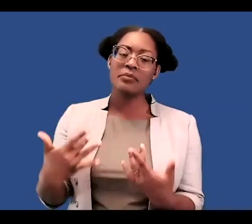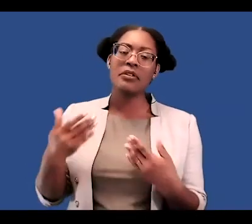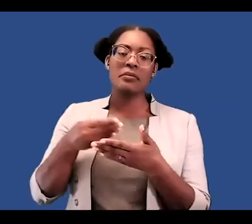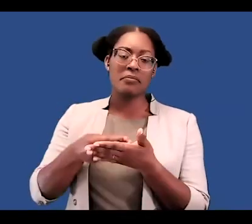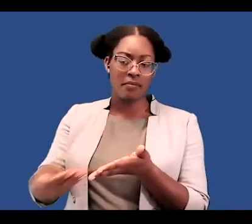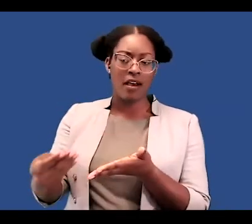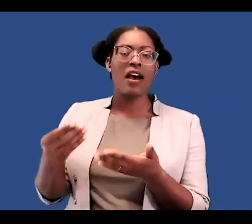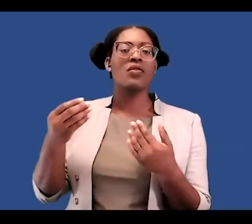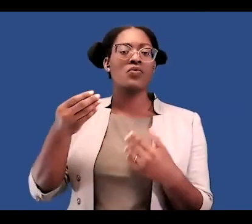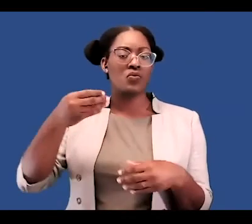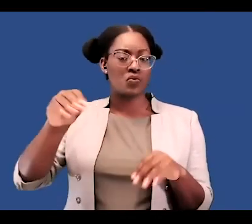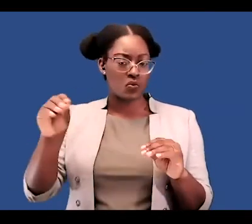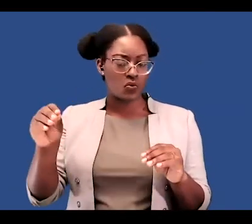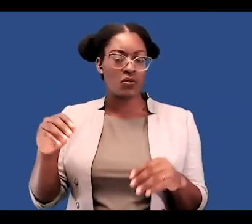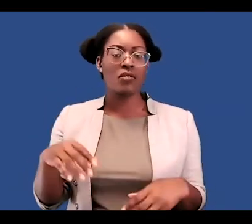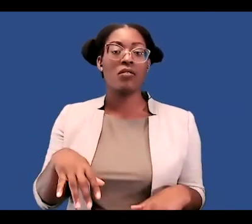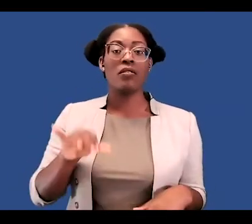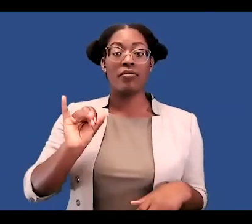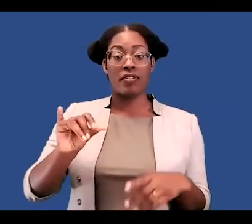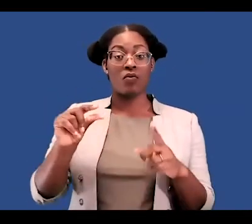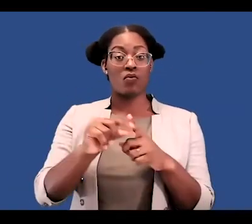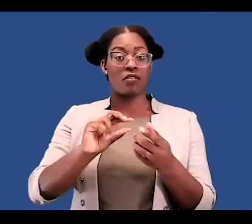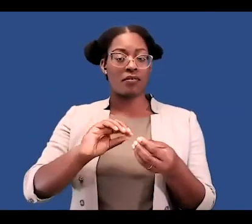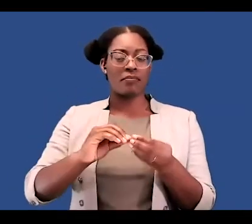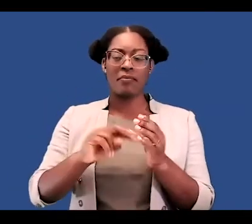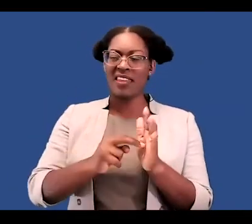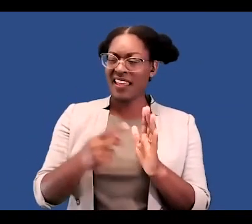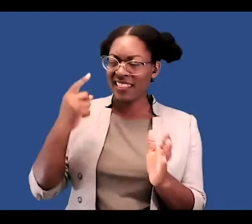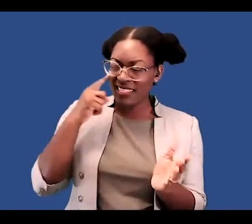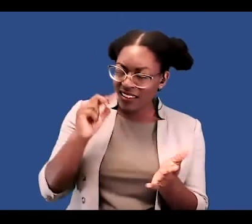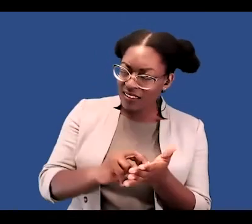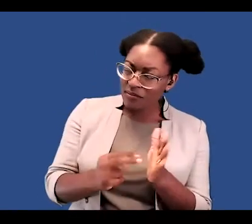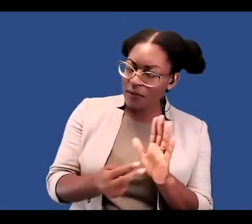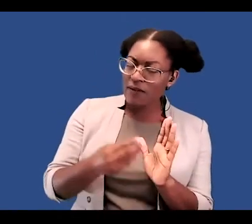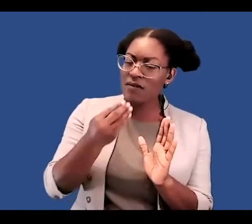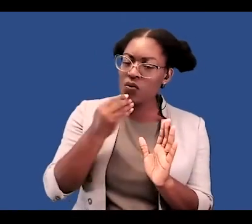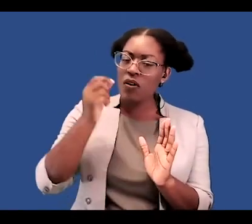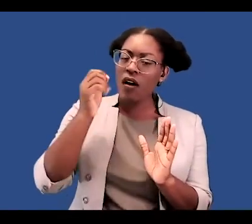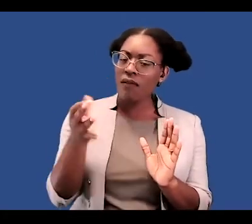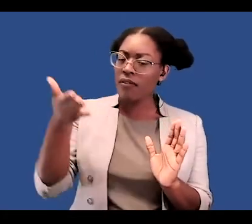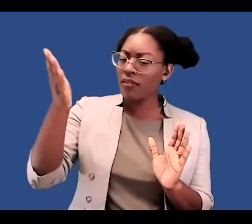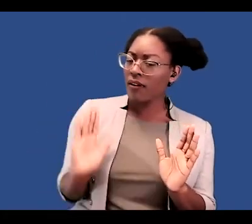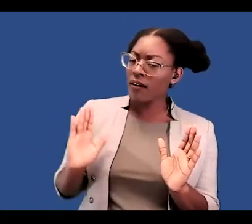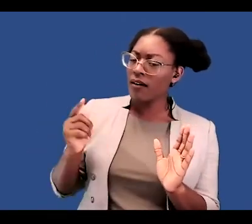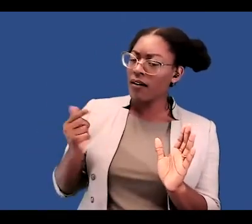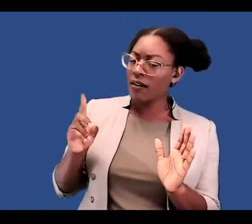in stores. Alfalfa means like food of the gods, if I'm not mistaken. So it's super high in minerals